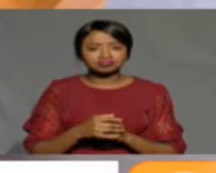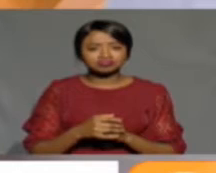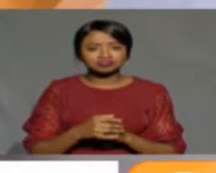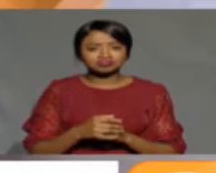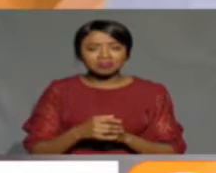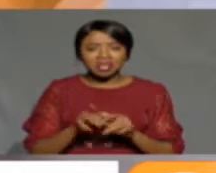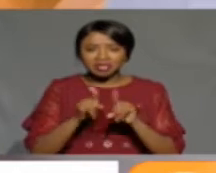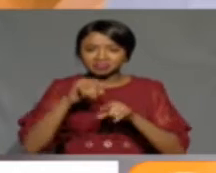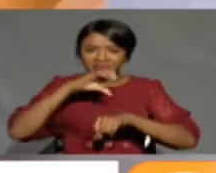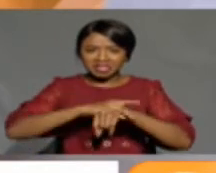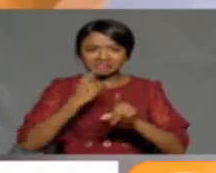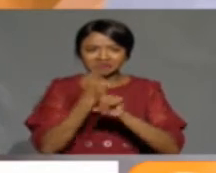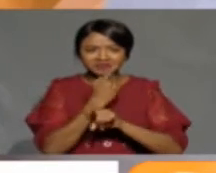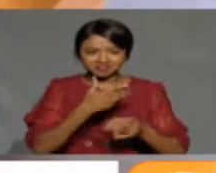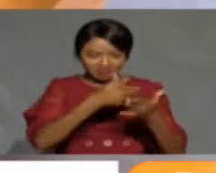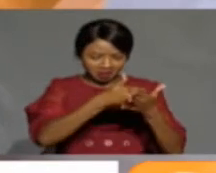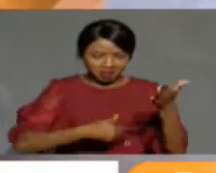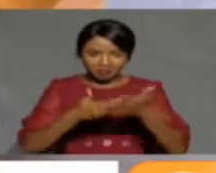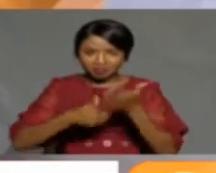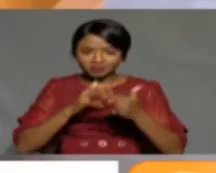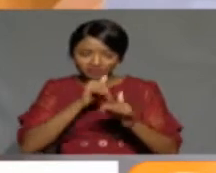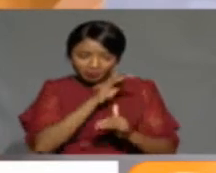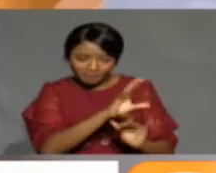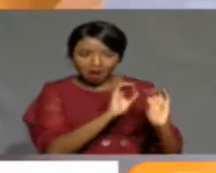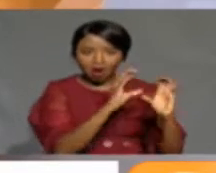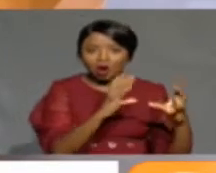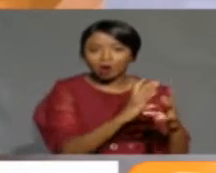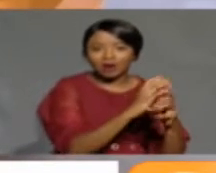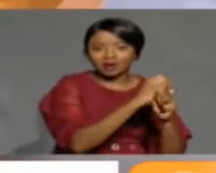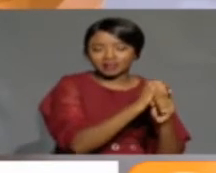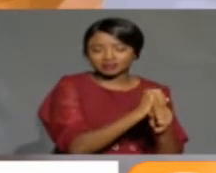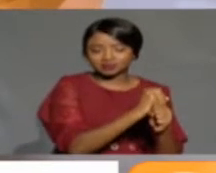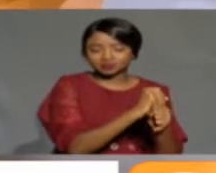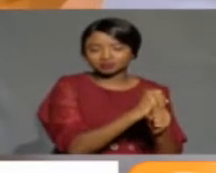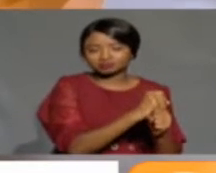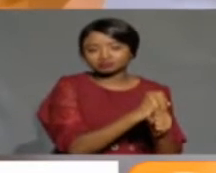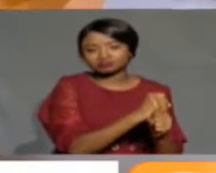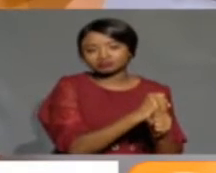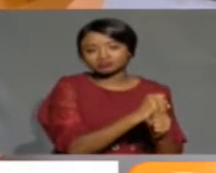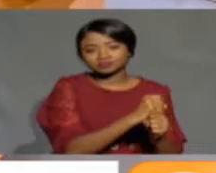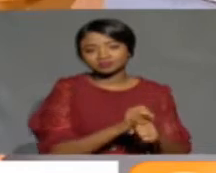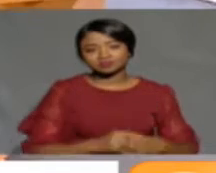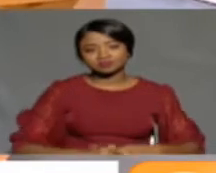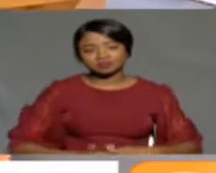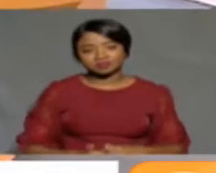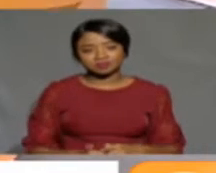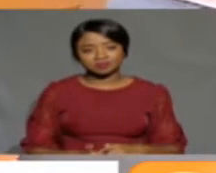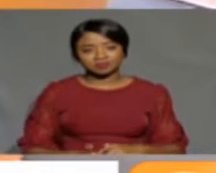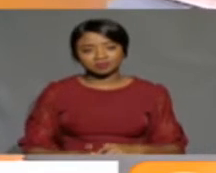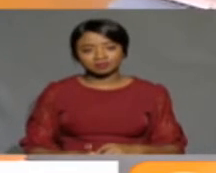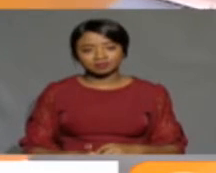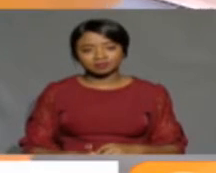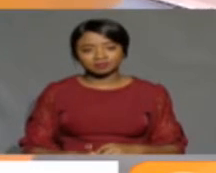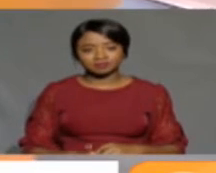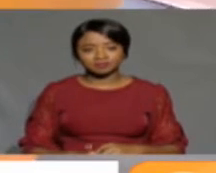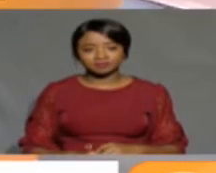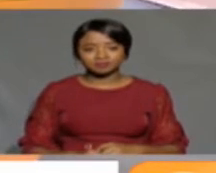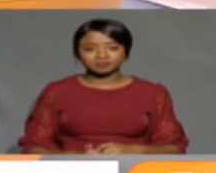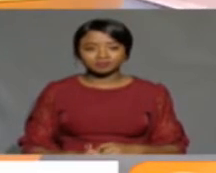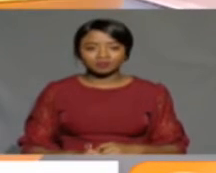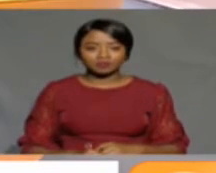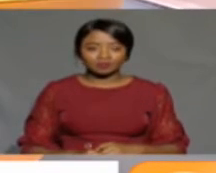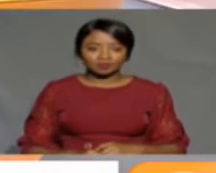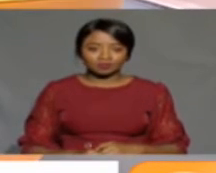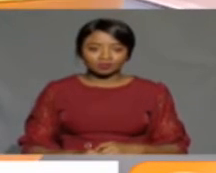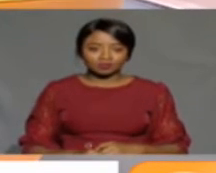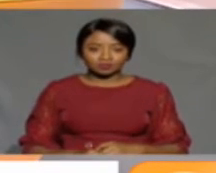generated by your organization, which you left in March, but being remembered for having been there for two terms. Yes. Let's get into